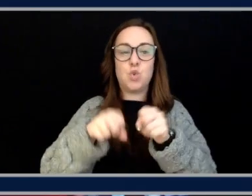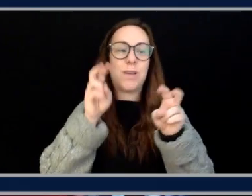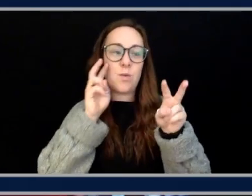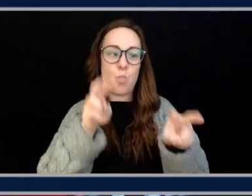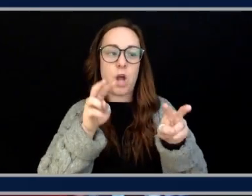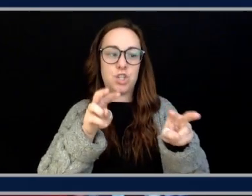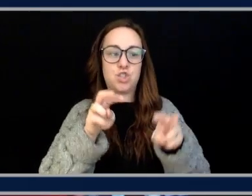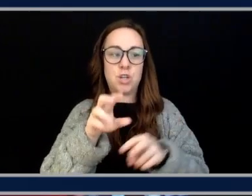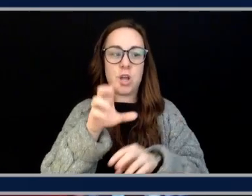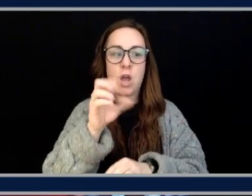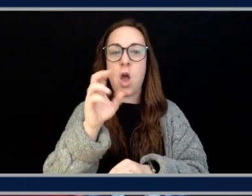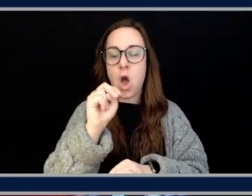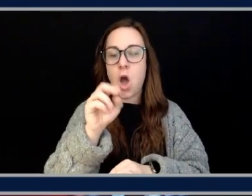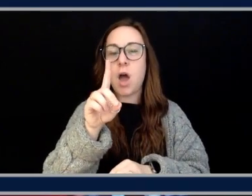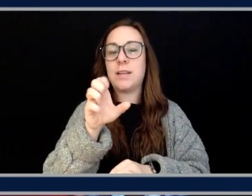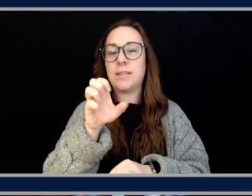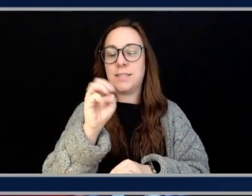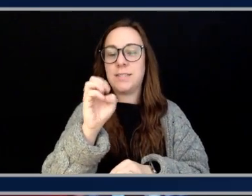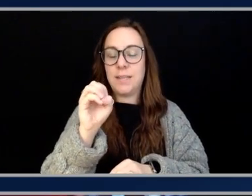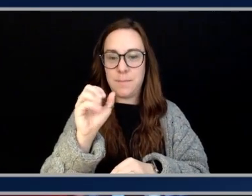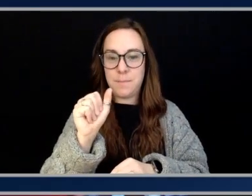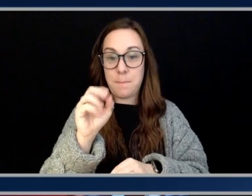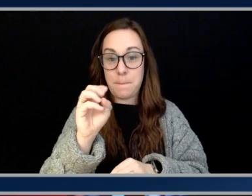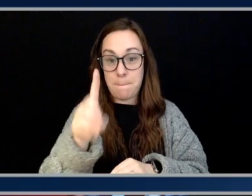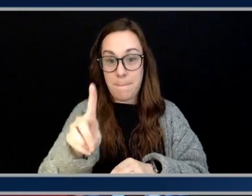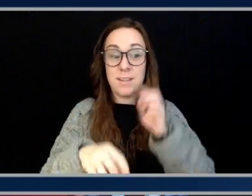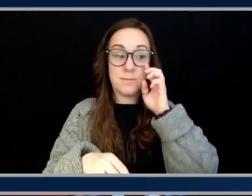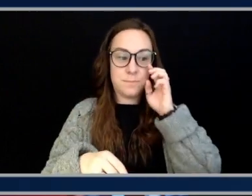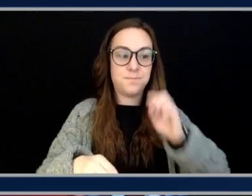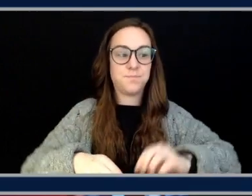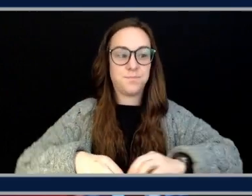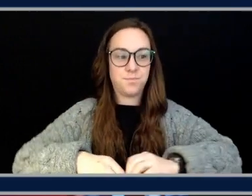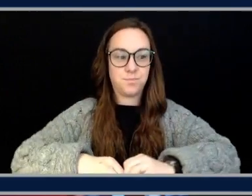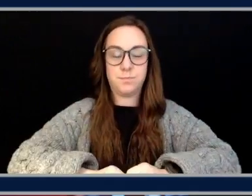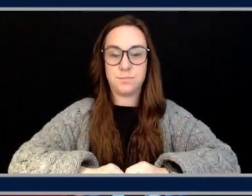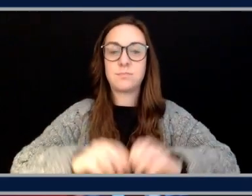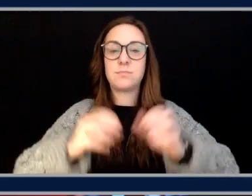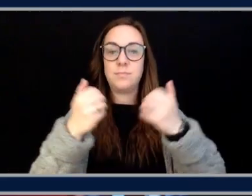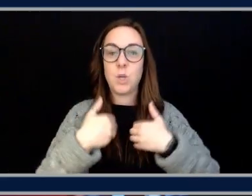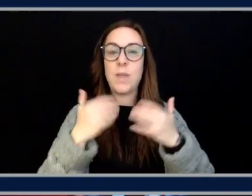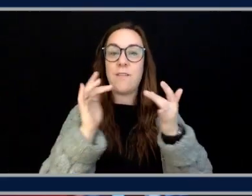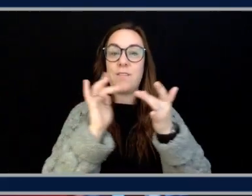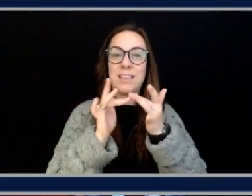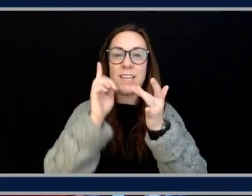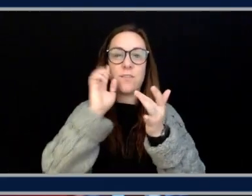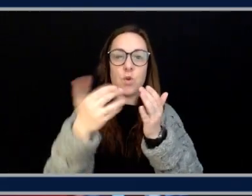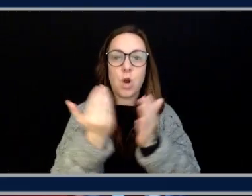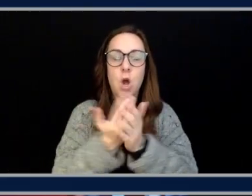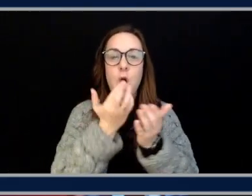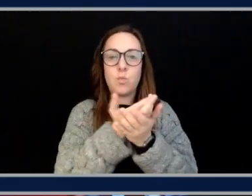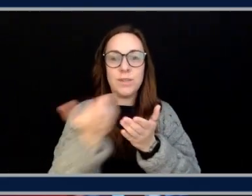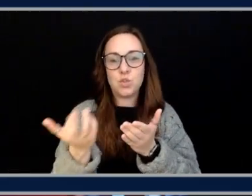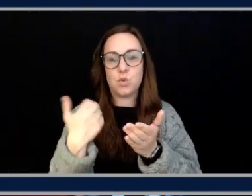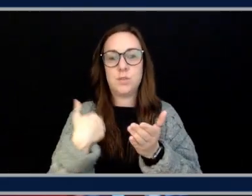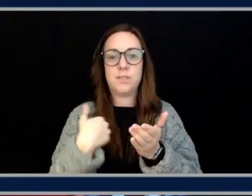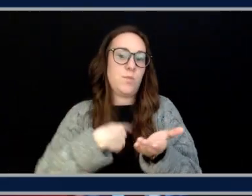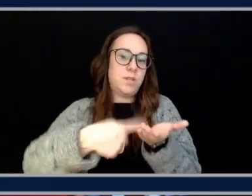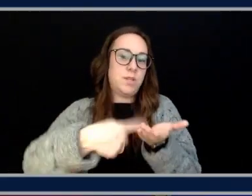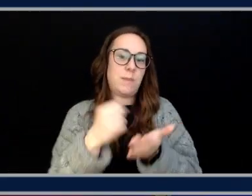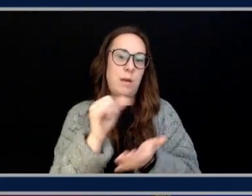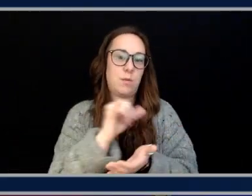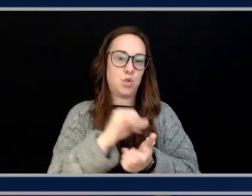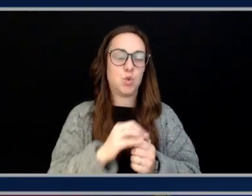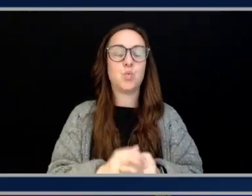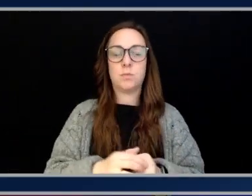all the different domains we covered. And so we also include a link to all the resources that we covered too. I see.